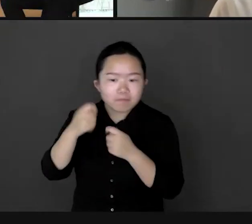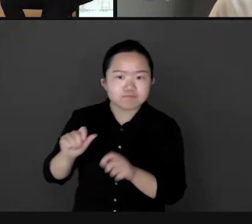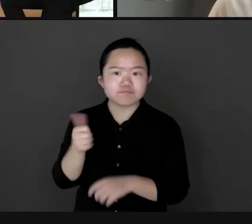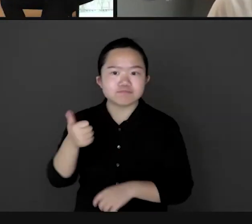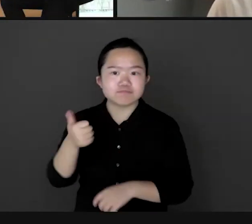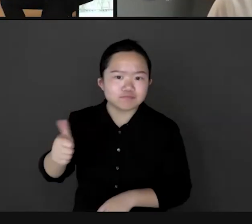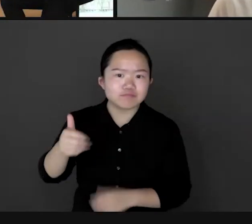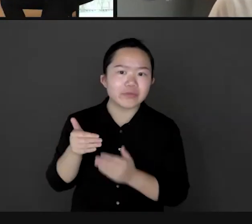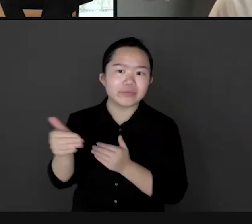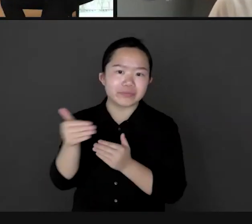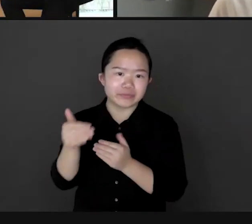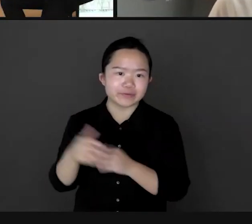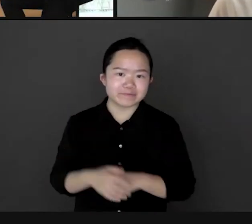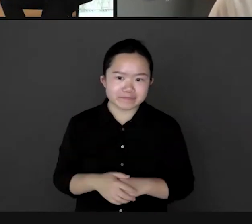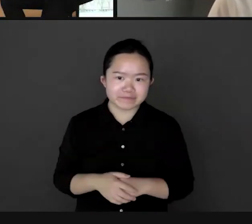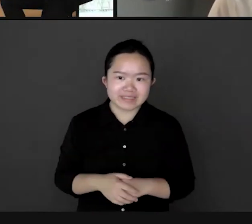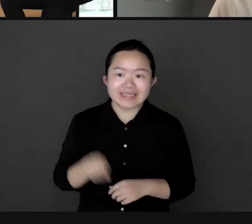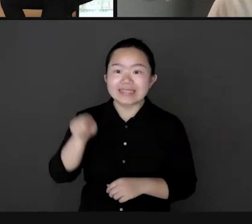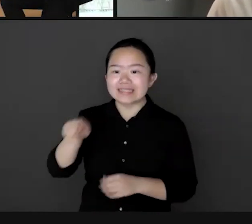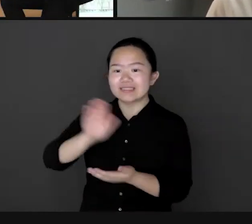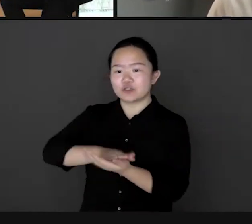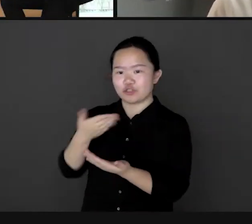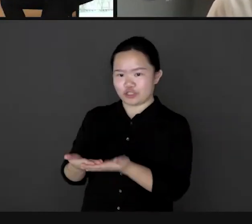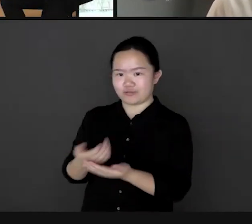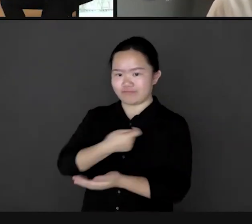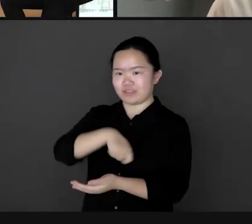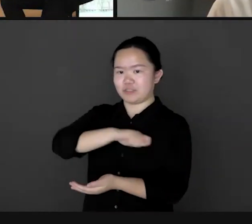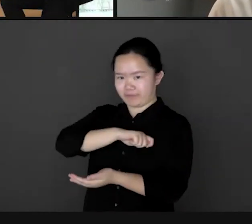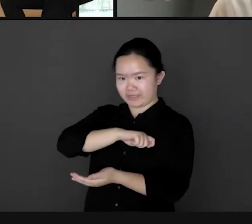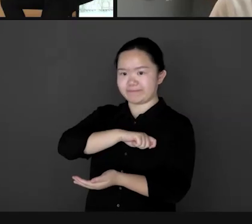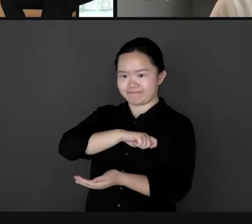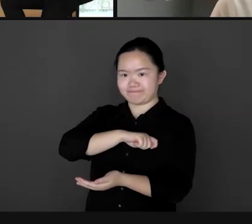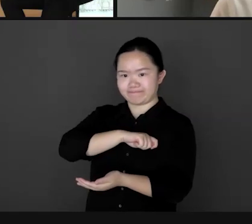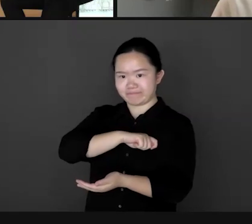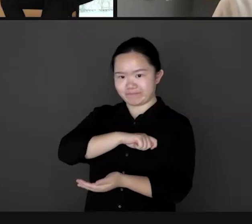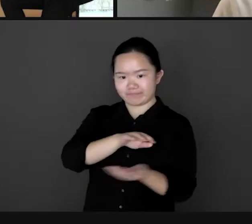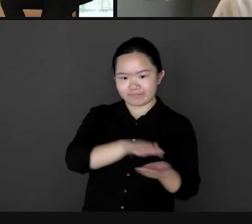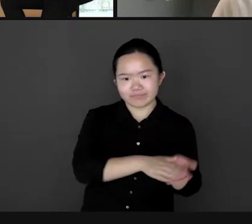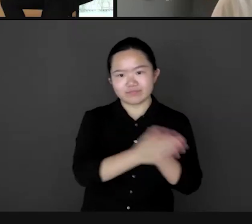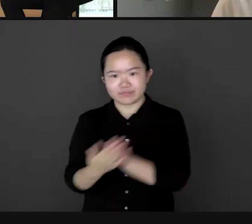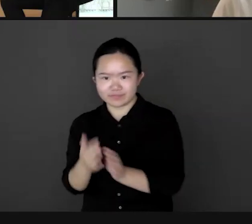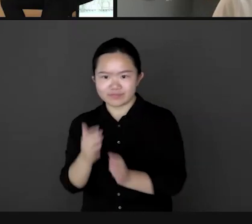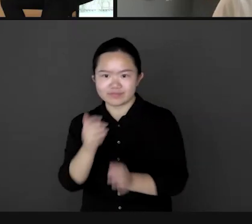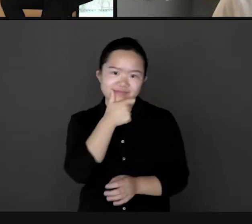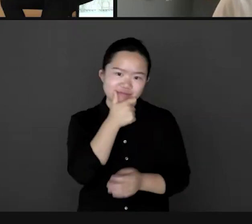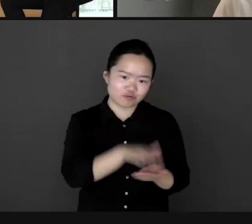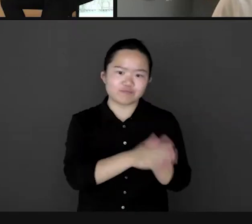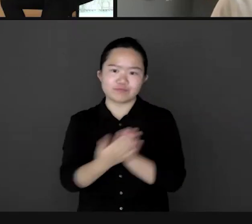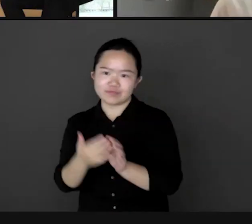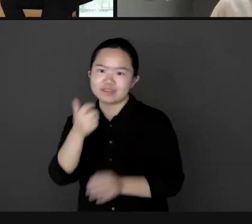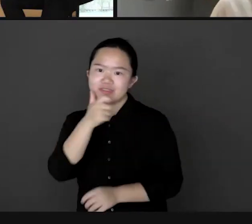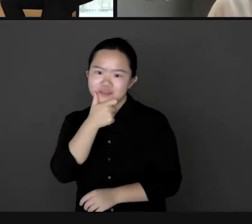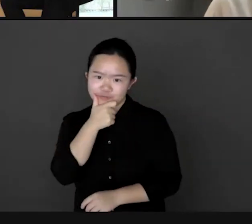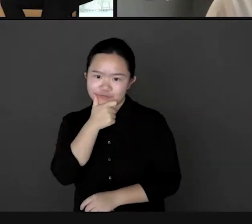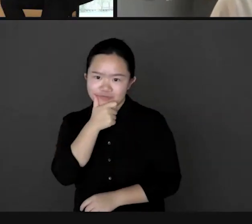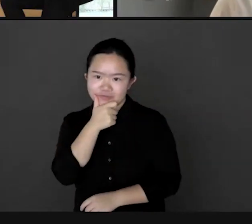for Spain. So they will be able to get certified and have the exam in their mother tongue. For next